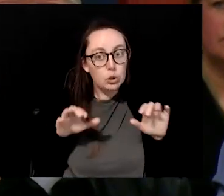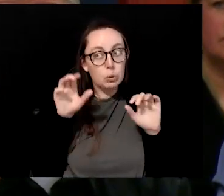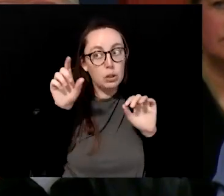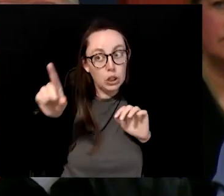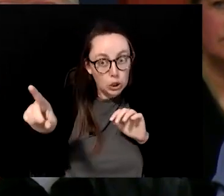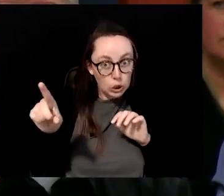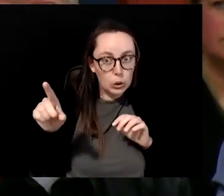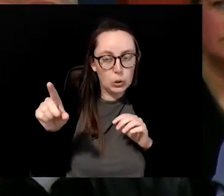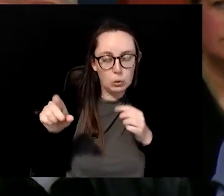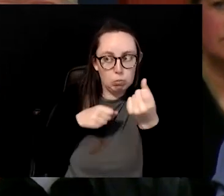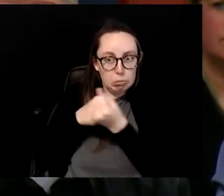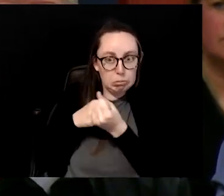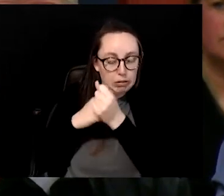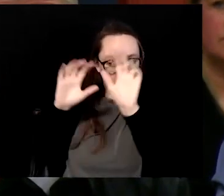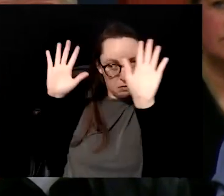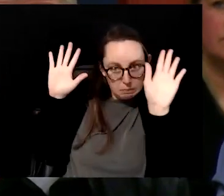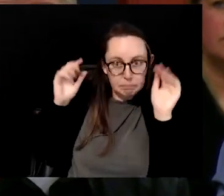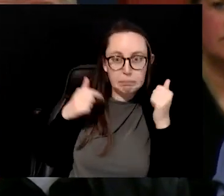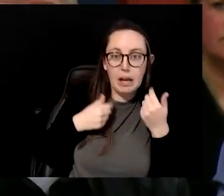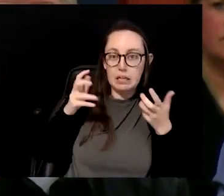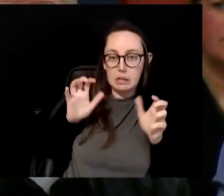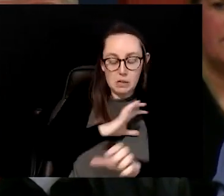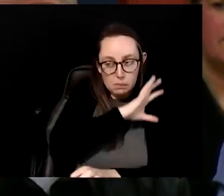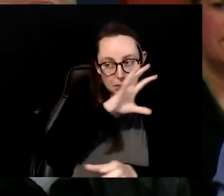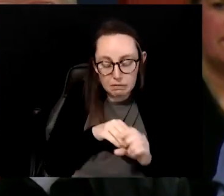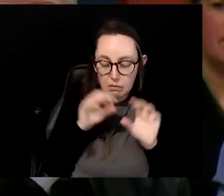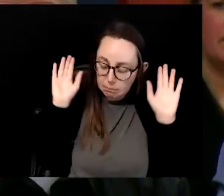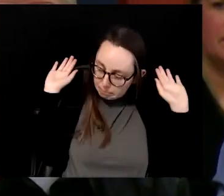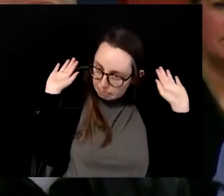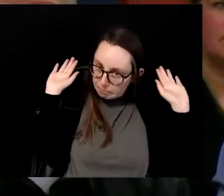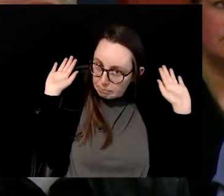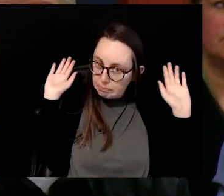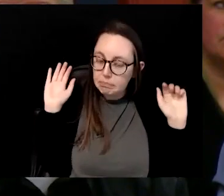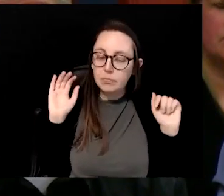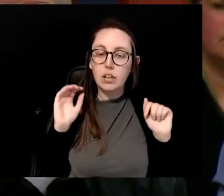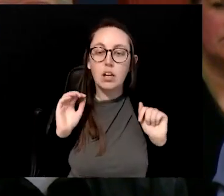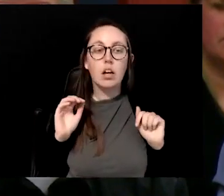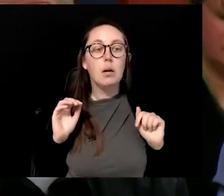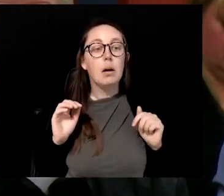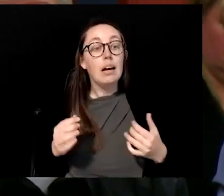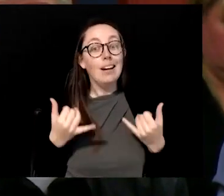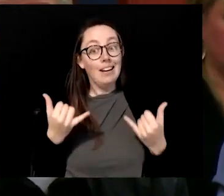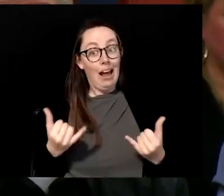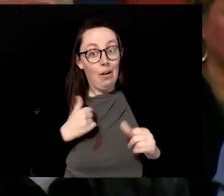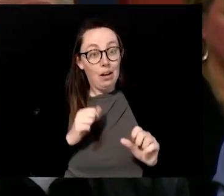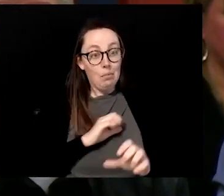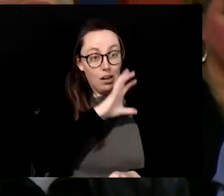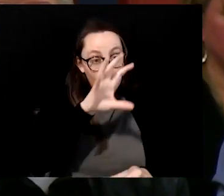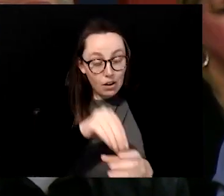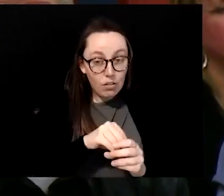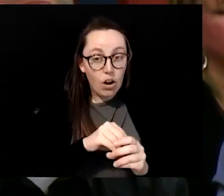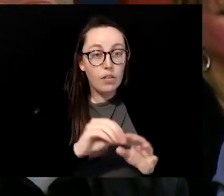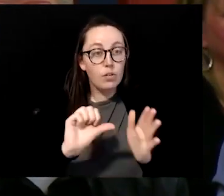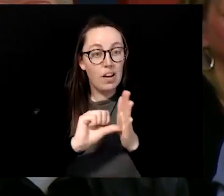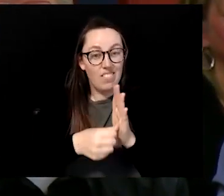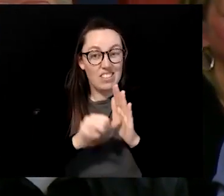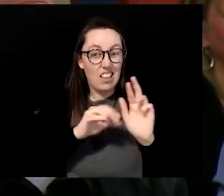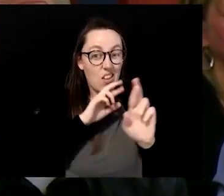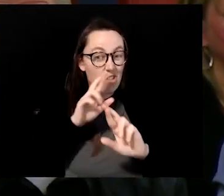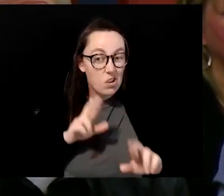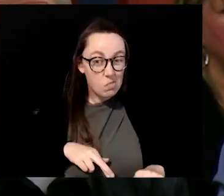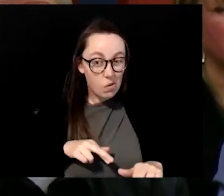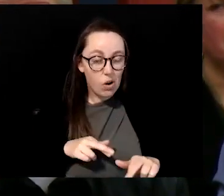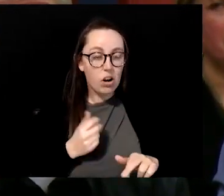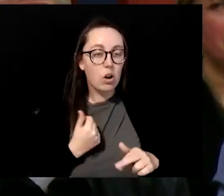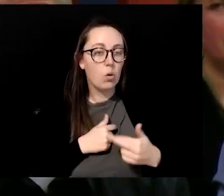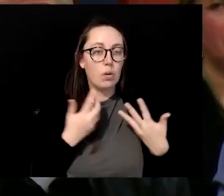uh so I I can be here now to emphasize about the report that we submitted um I